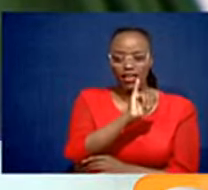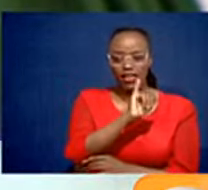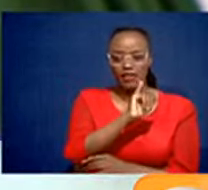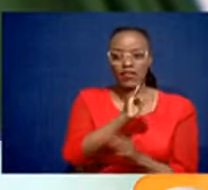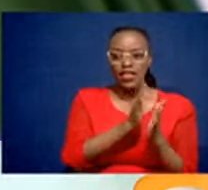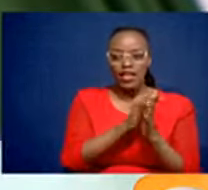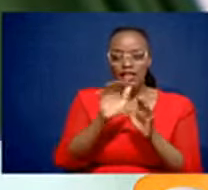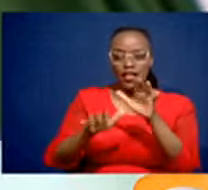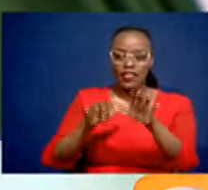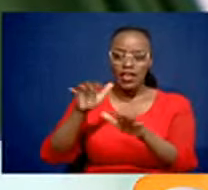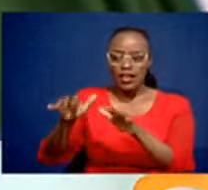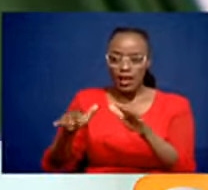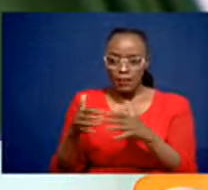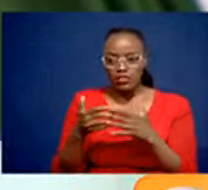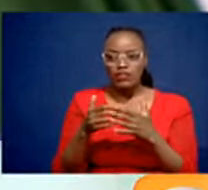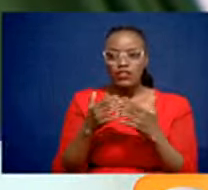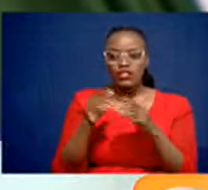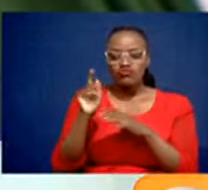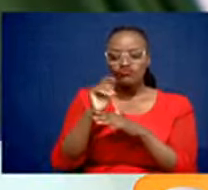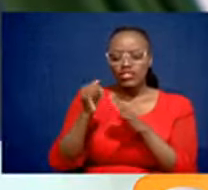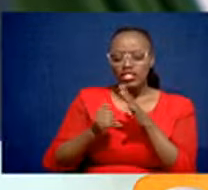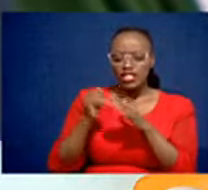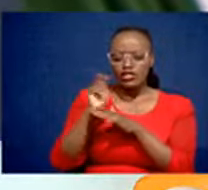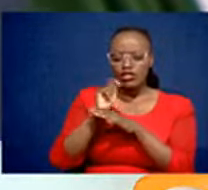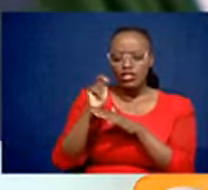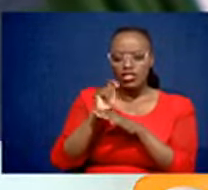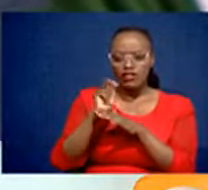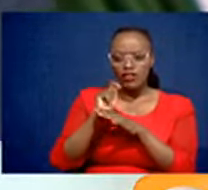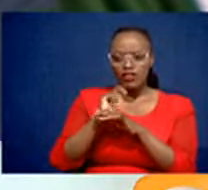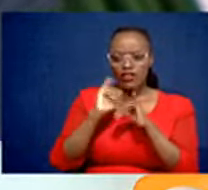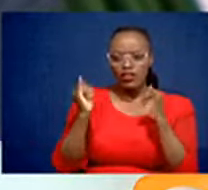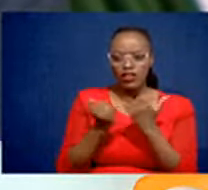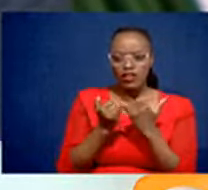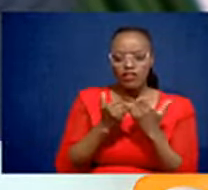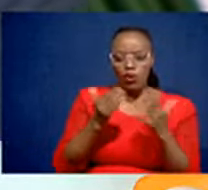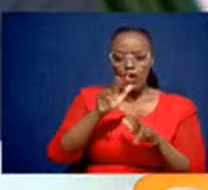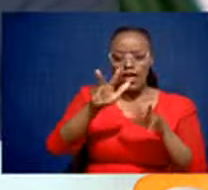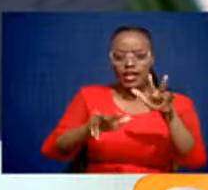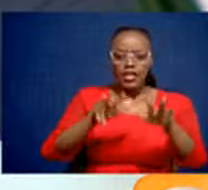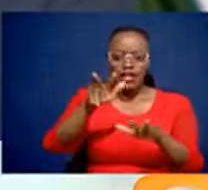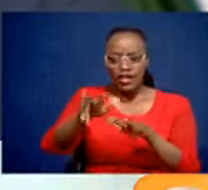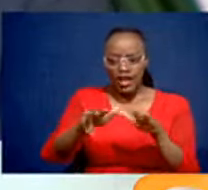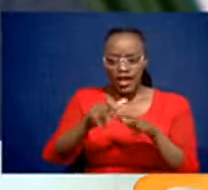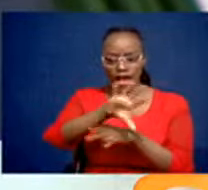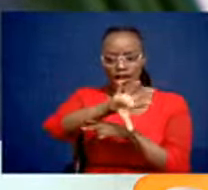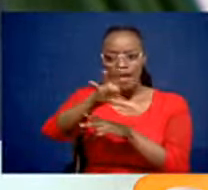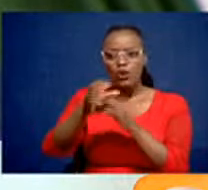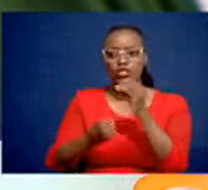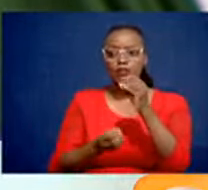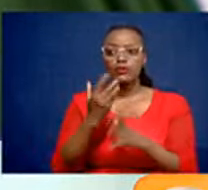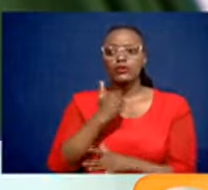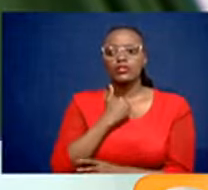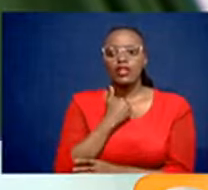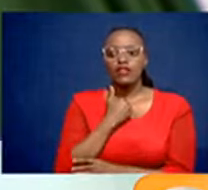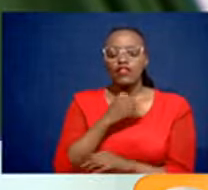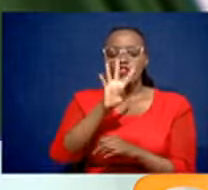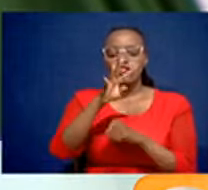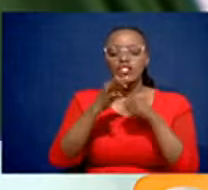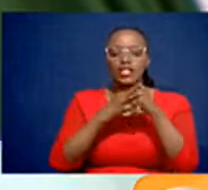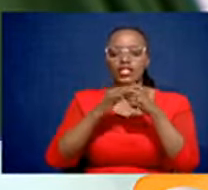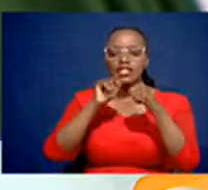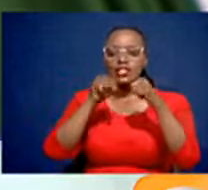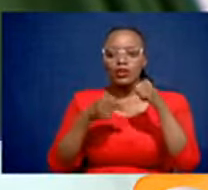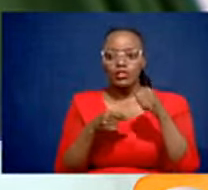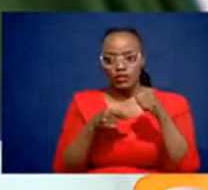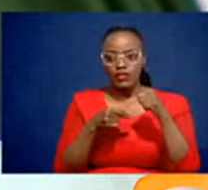and animal husbandry and industry training institute in Domba, Kirinyaga County has produced